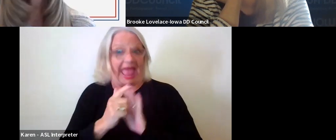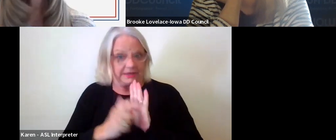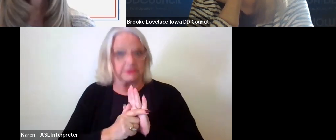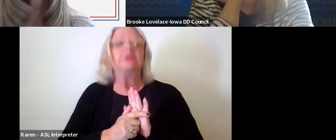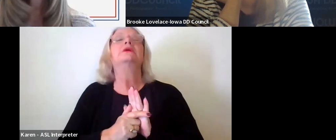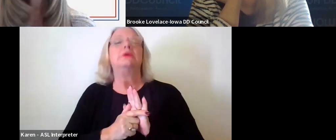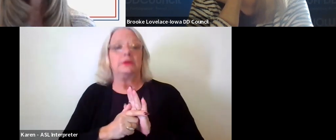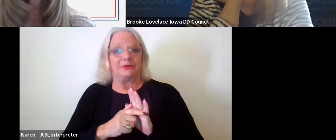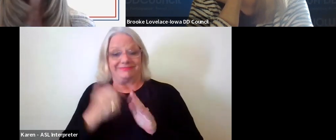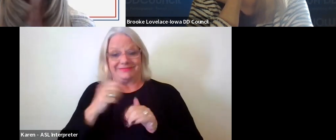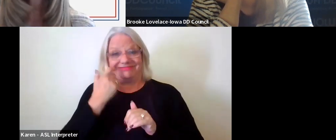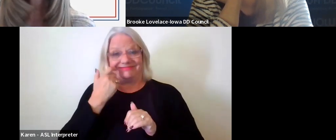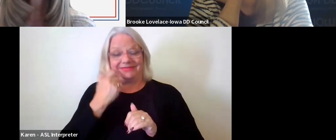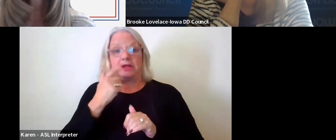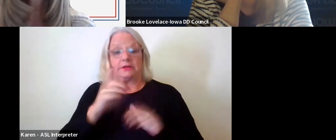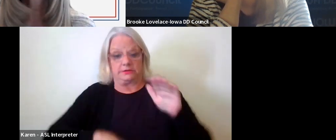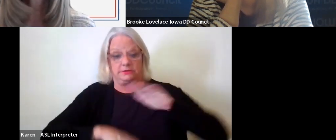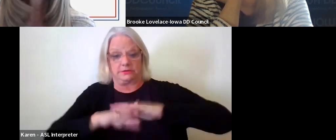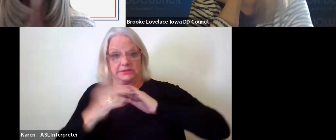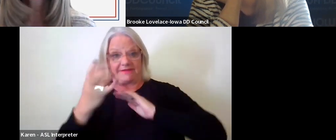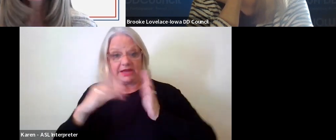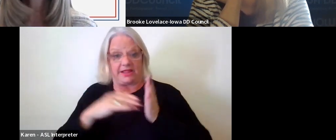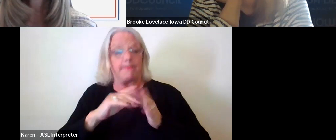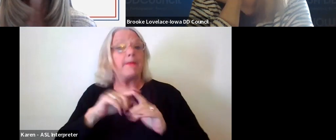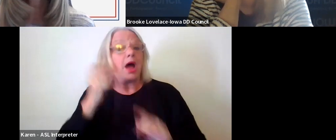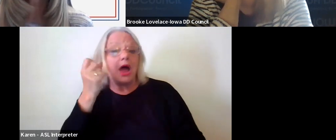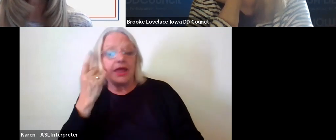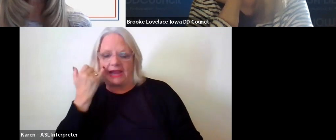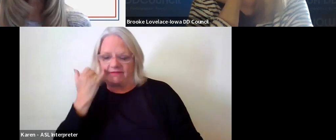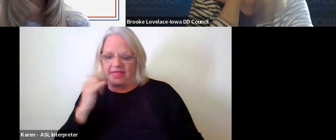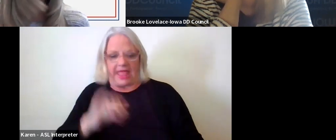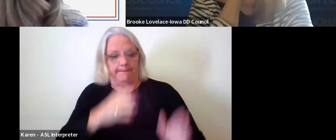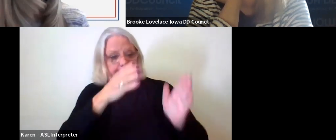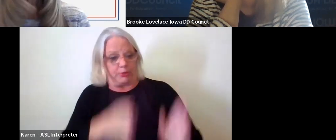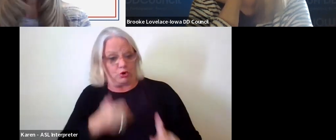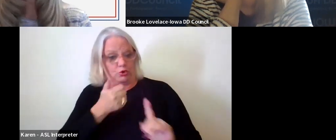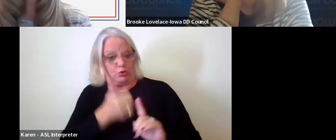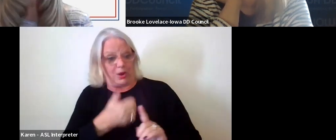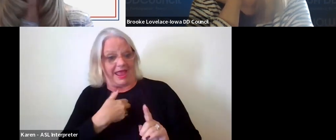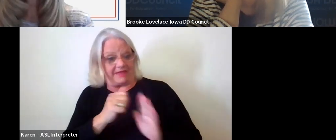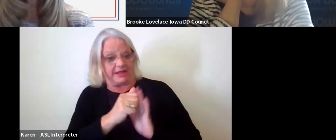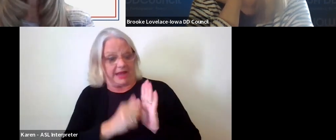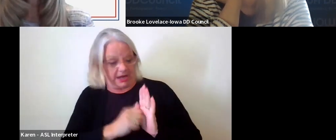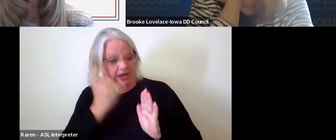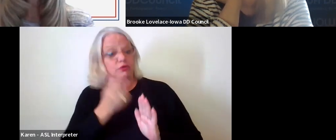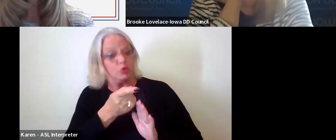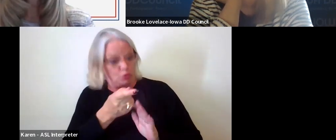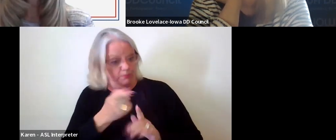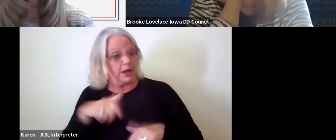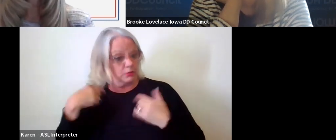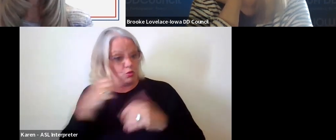that $17,000 if the account owner has earned income. So the account